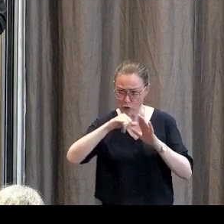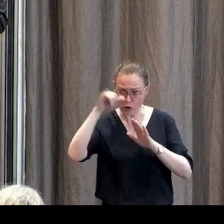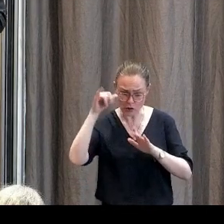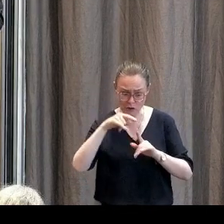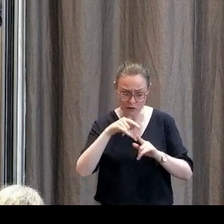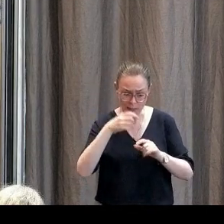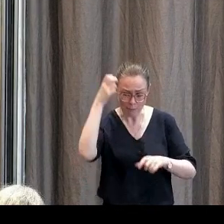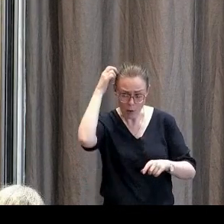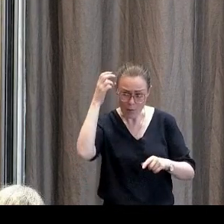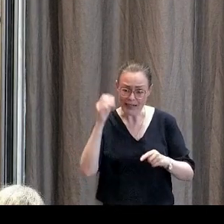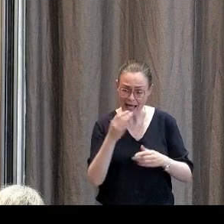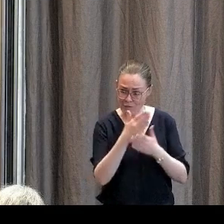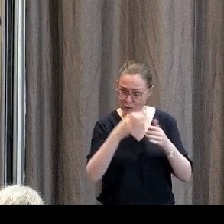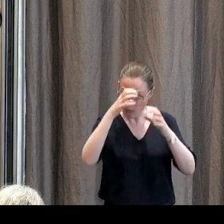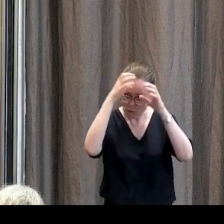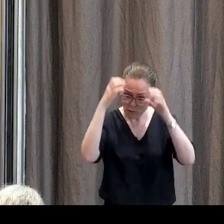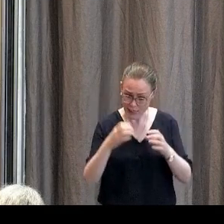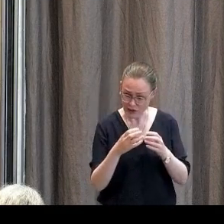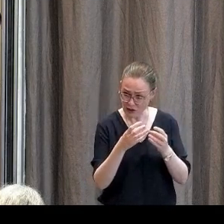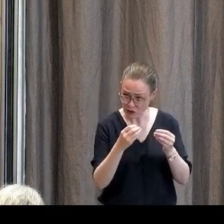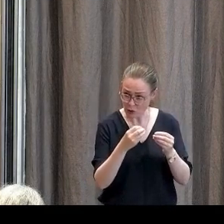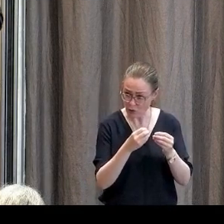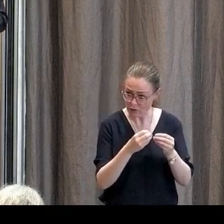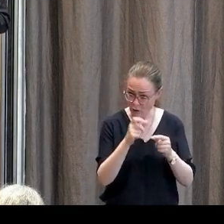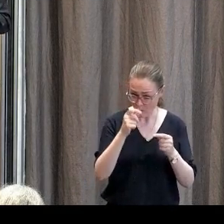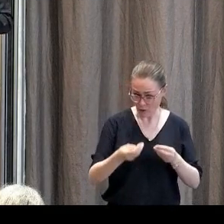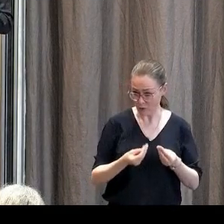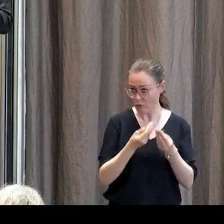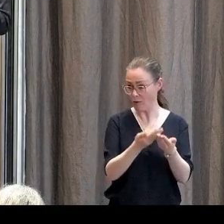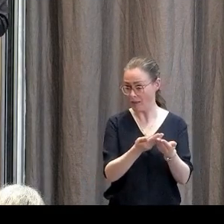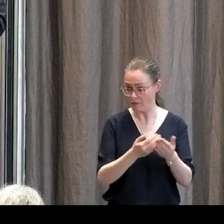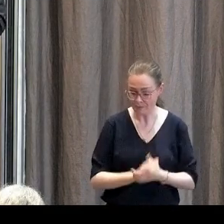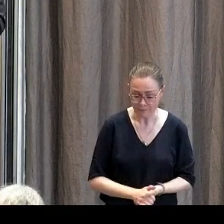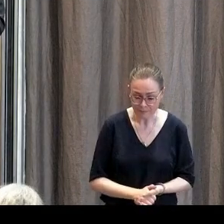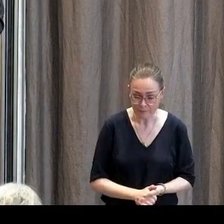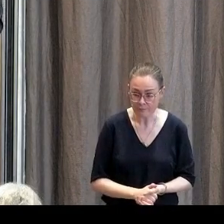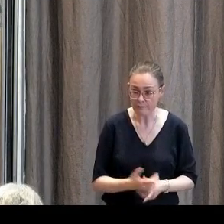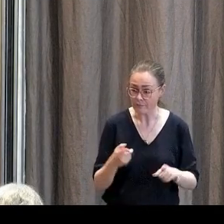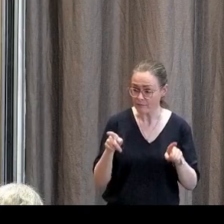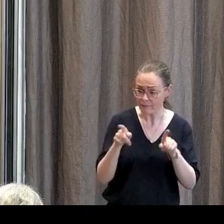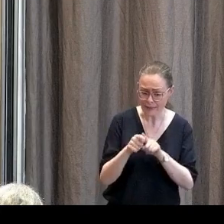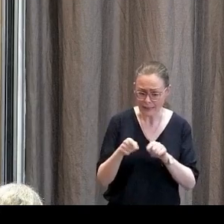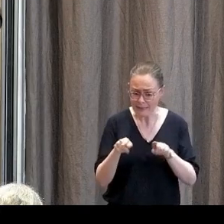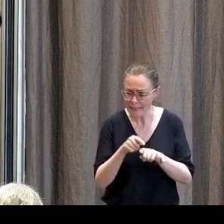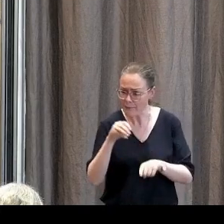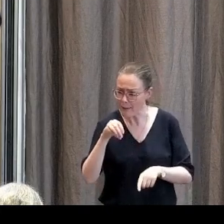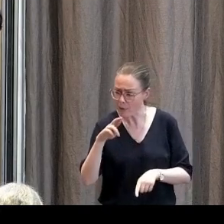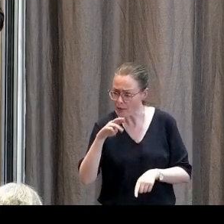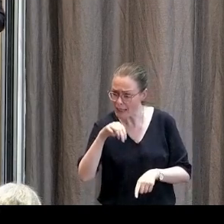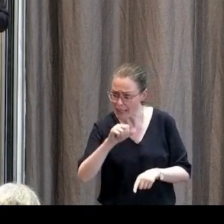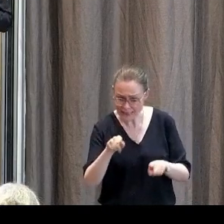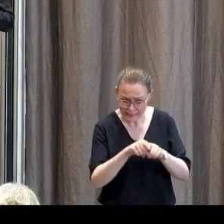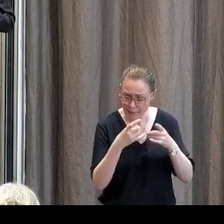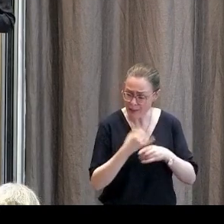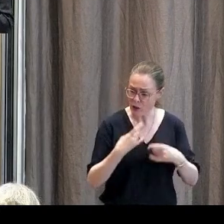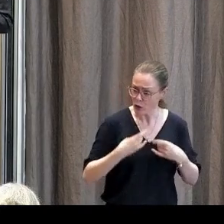They had some brain tissue donated by patients who'd had an operation. And the same microRNA exists in humans, and it also did the